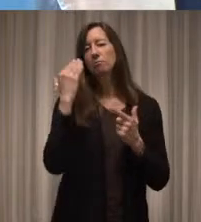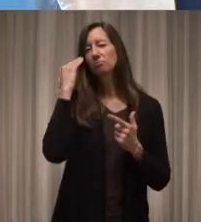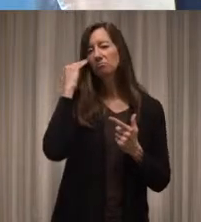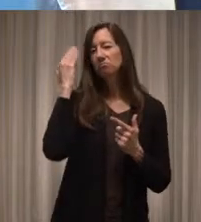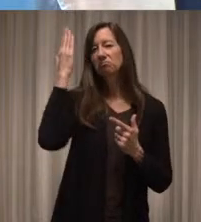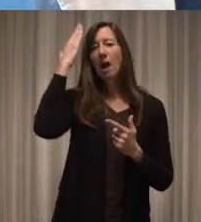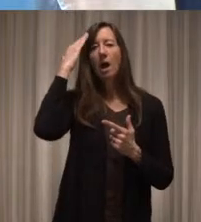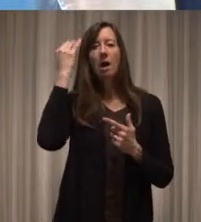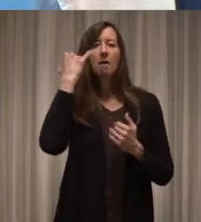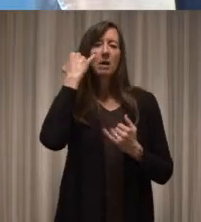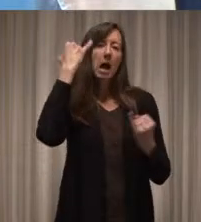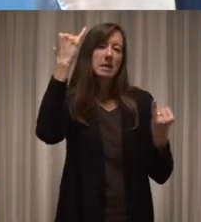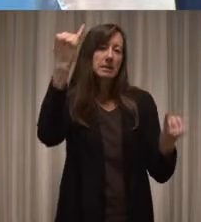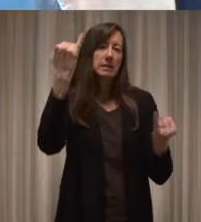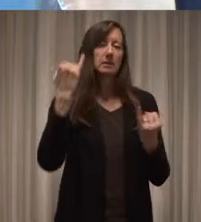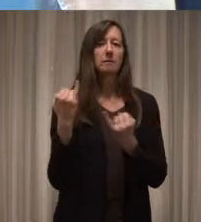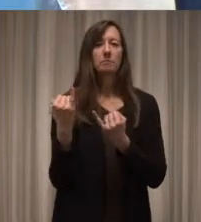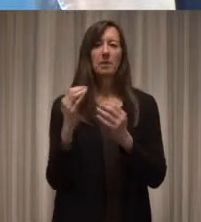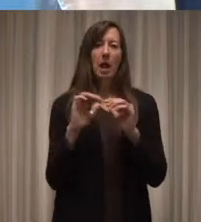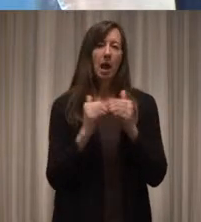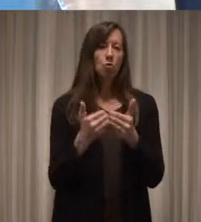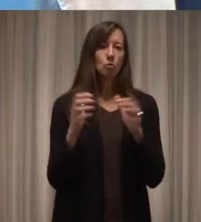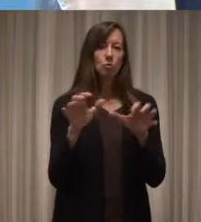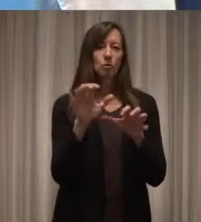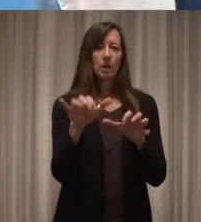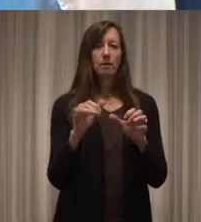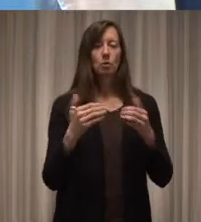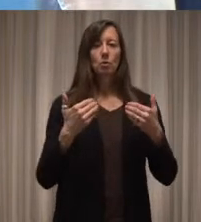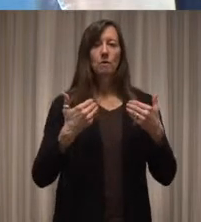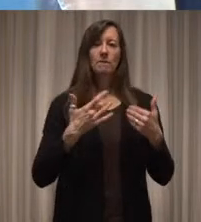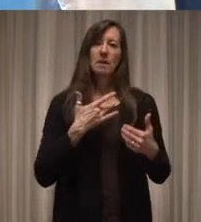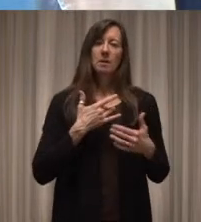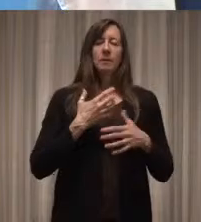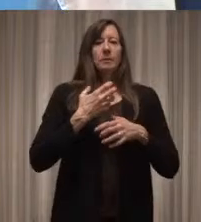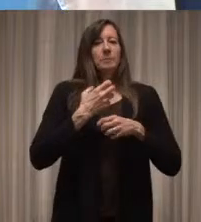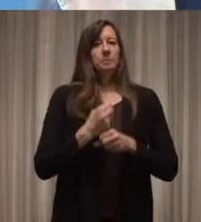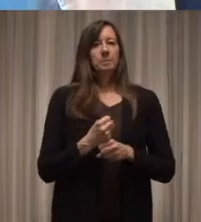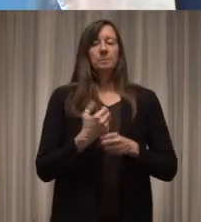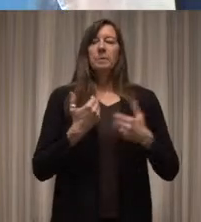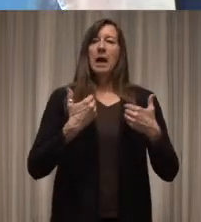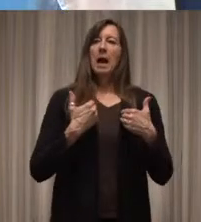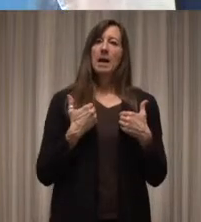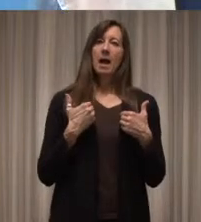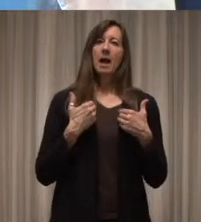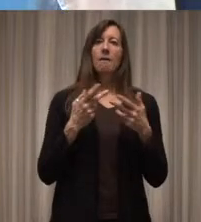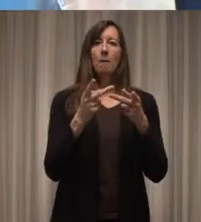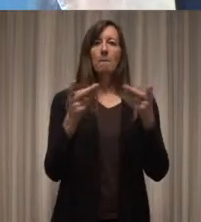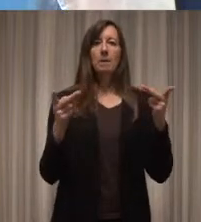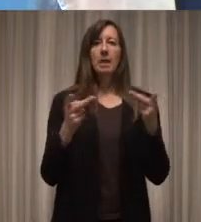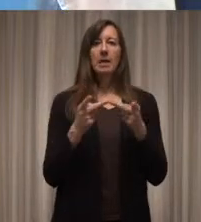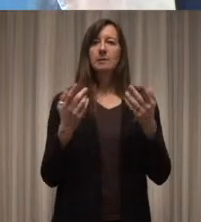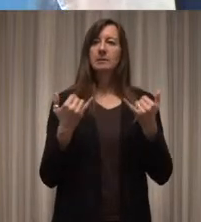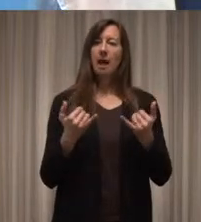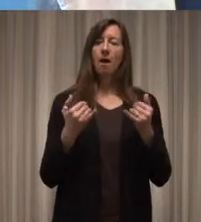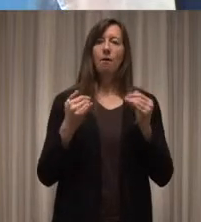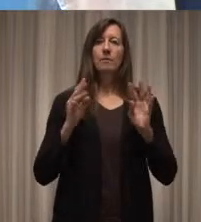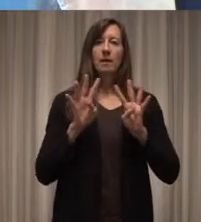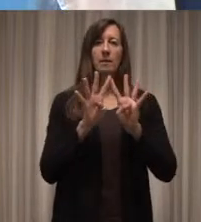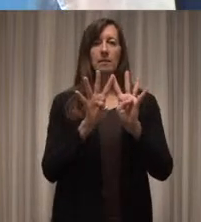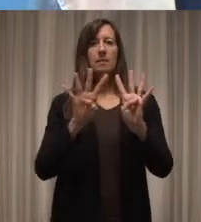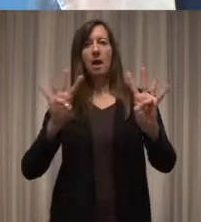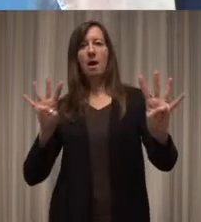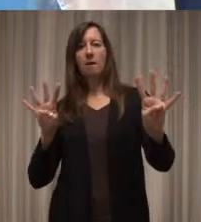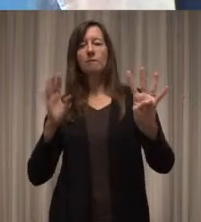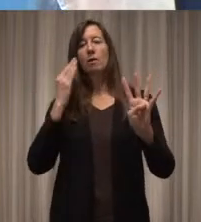feel somewhat more reassured that you have a place in the line, and that as the line hopefully speeds up, you'll be